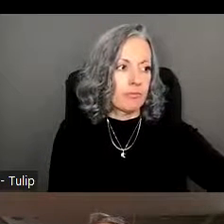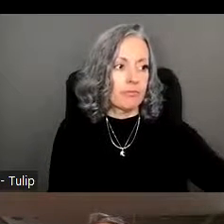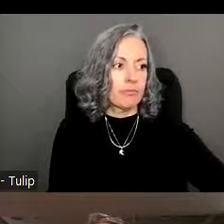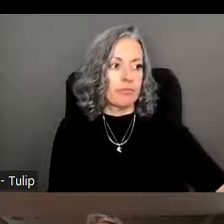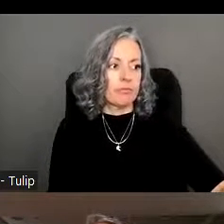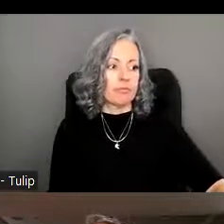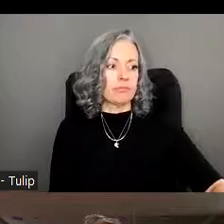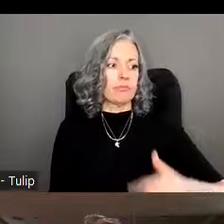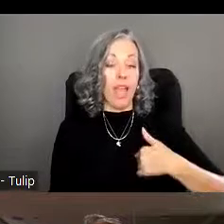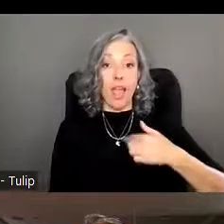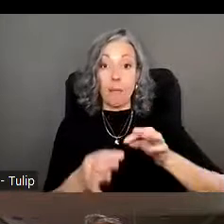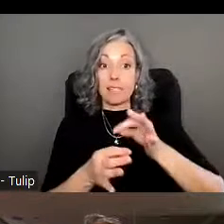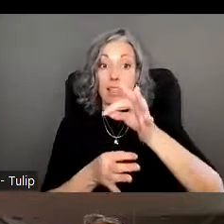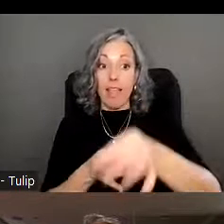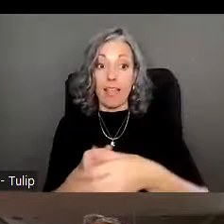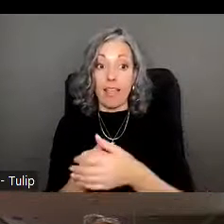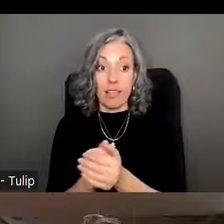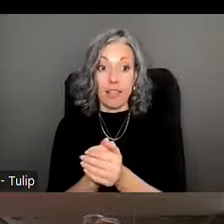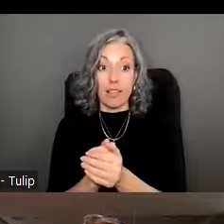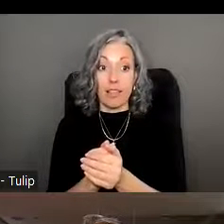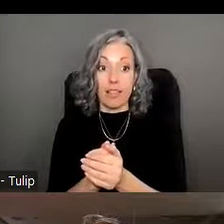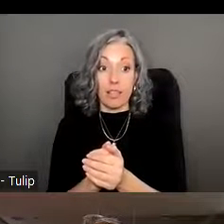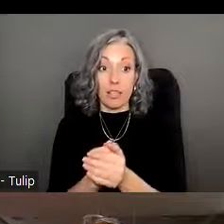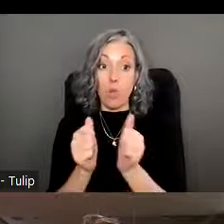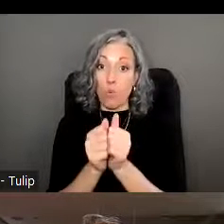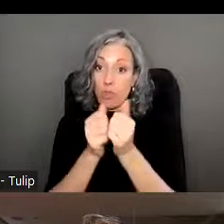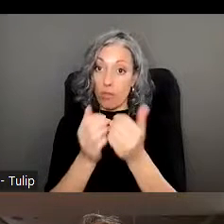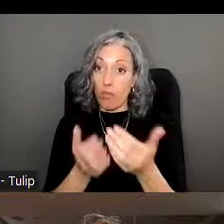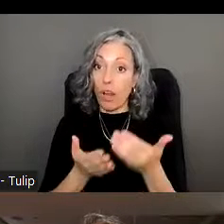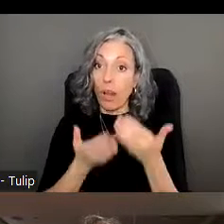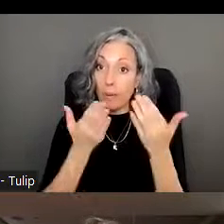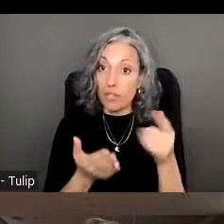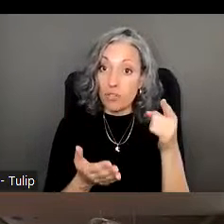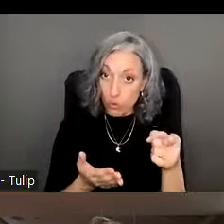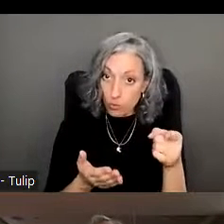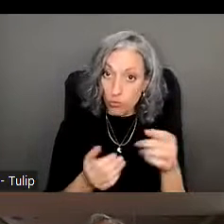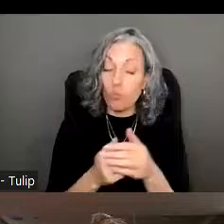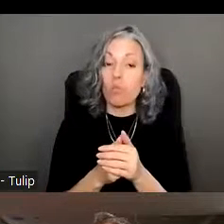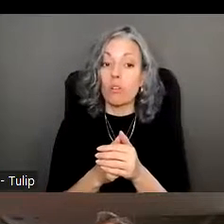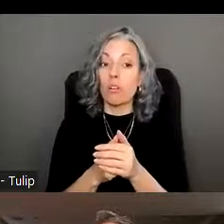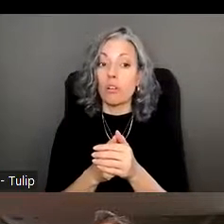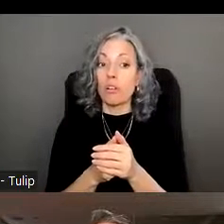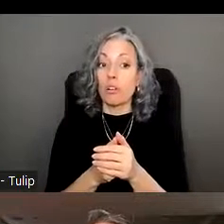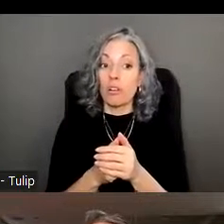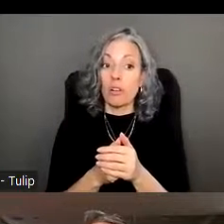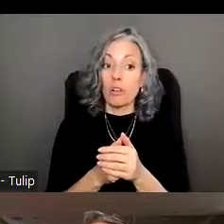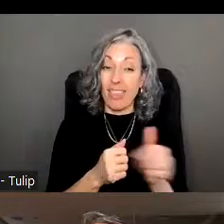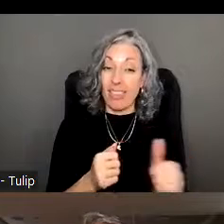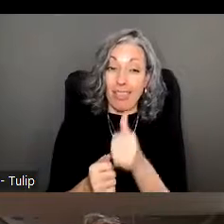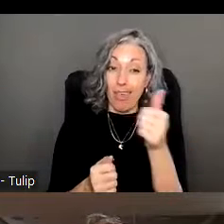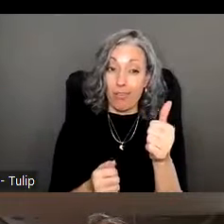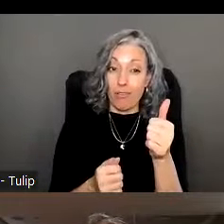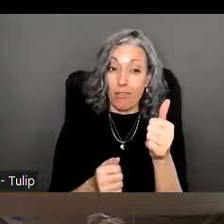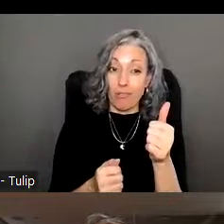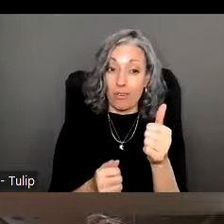delayed, but even within the recommendations that you and Dr. Canio worked on, Derek, I was just wondering, I